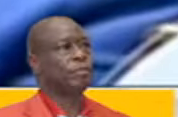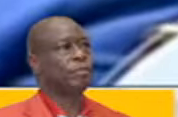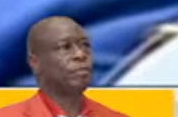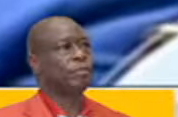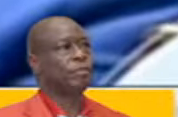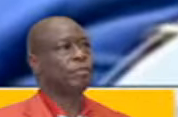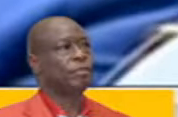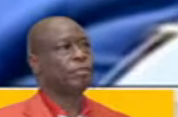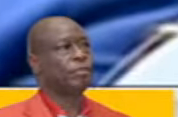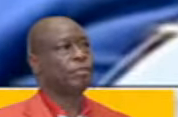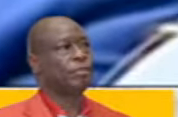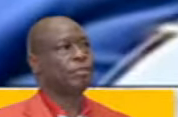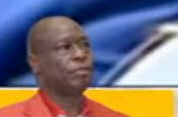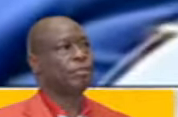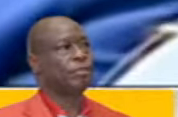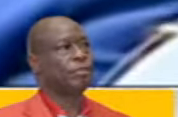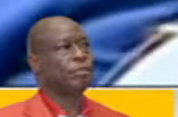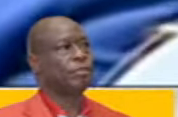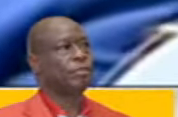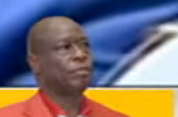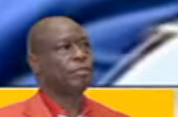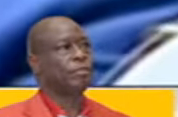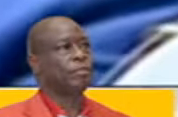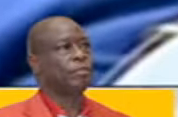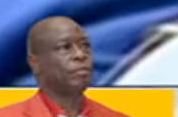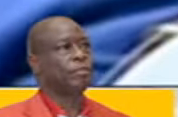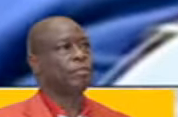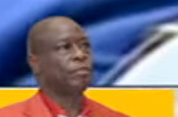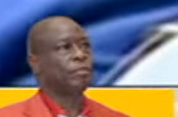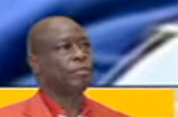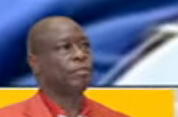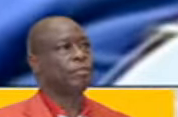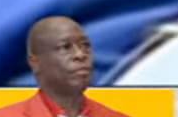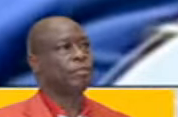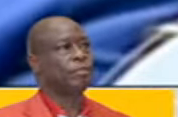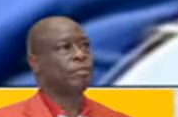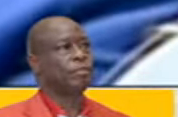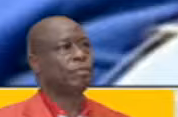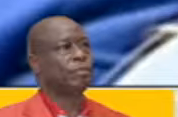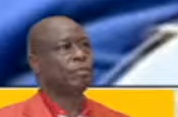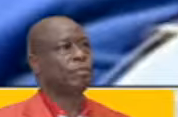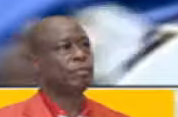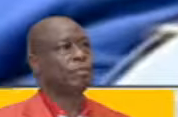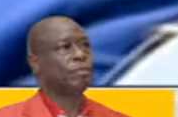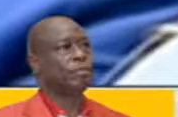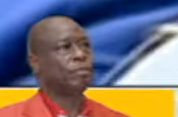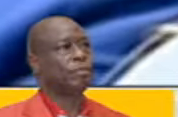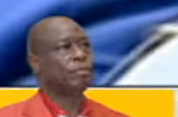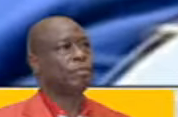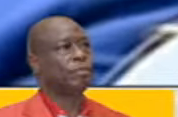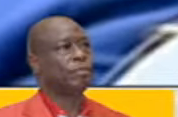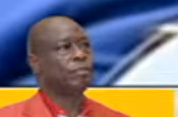Resort. Yes. And it says as follows: the resort was sold to Kuruwitu Properties Limited for Kenya shillings